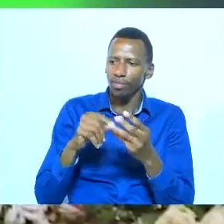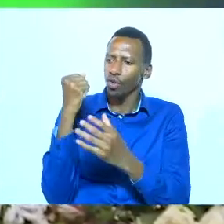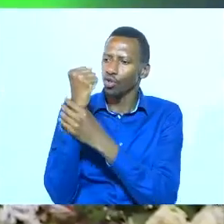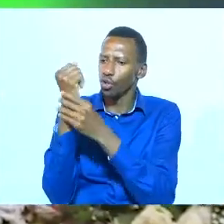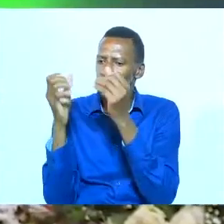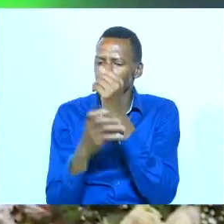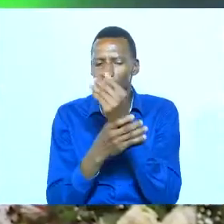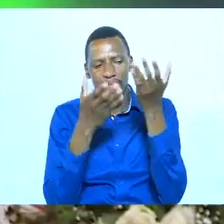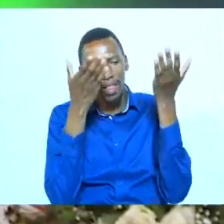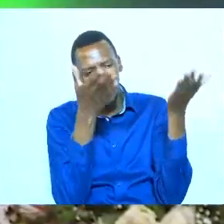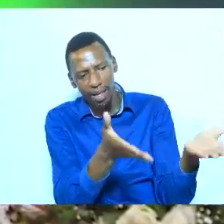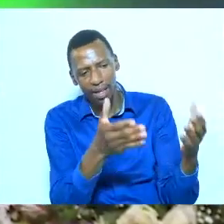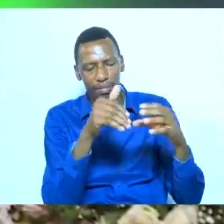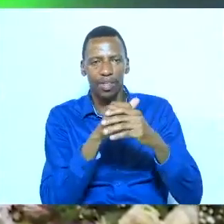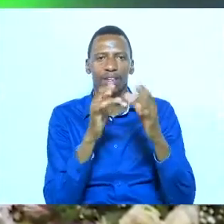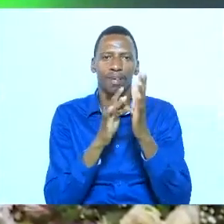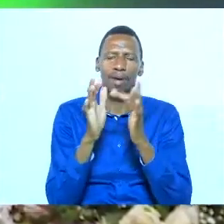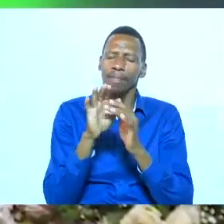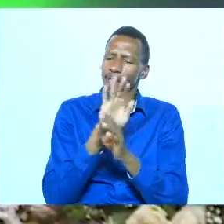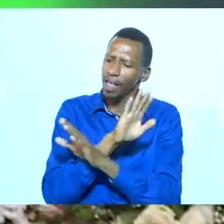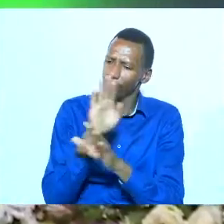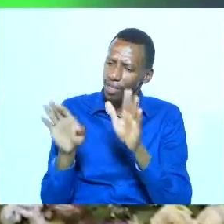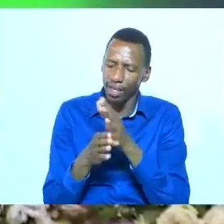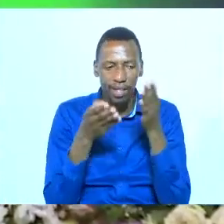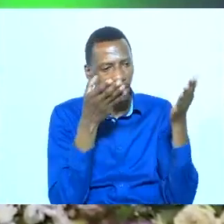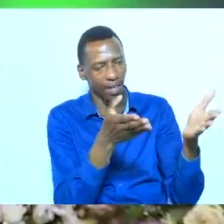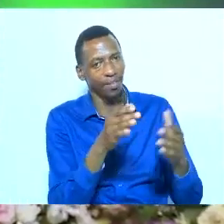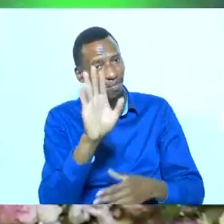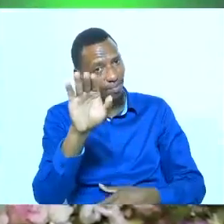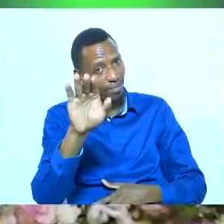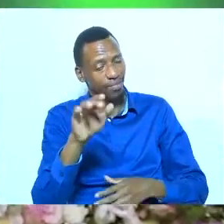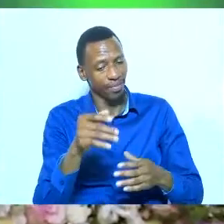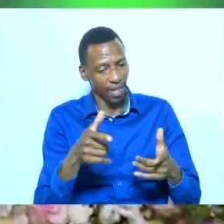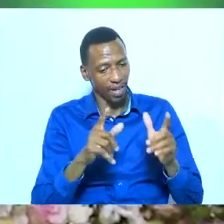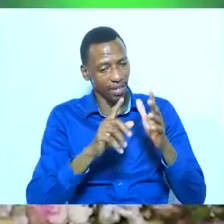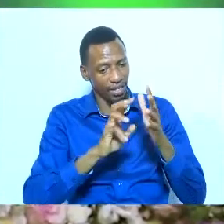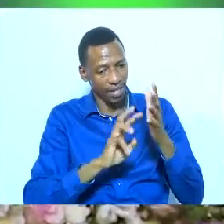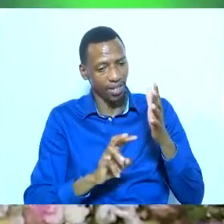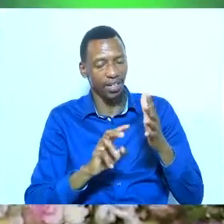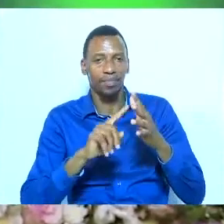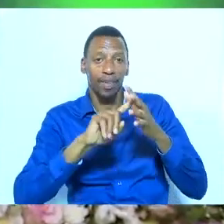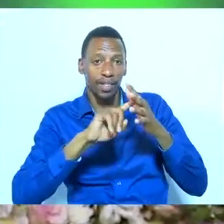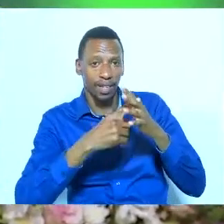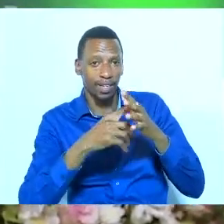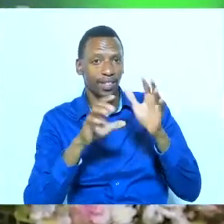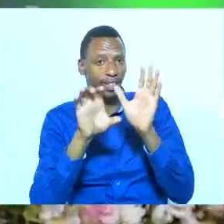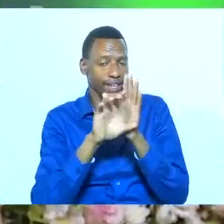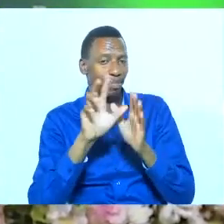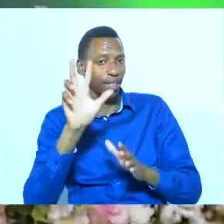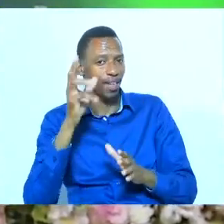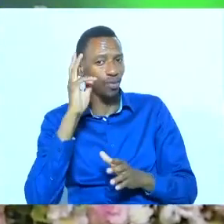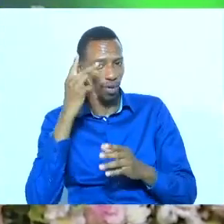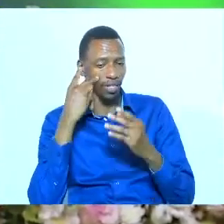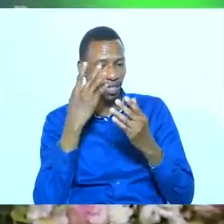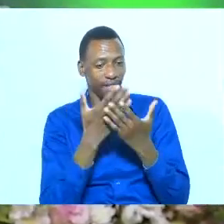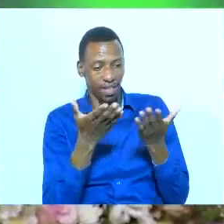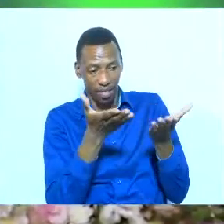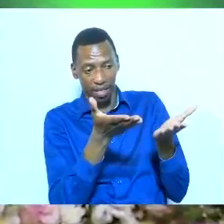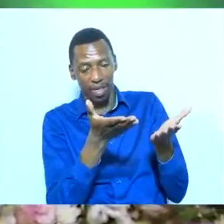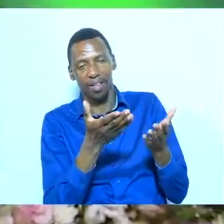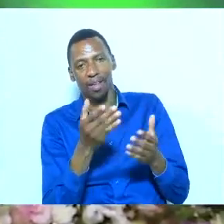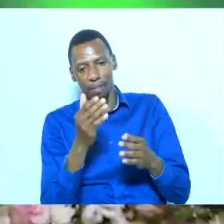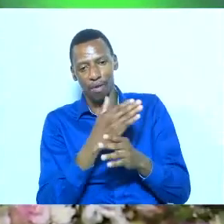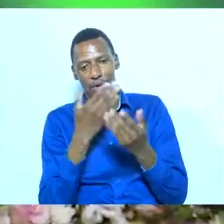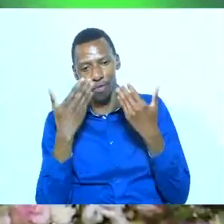it's in the Bible. Everything is there. Let's just read chapter 3 and we'll see some things there before we